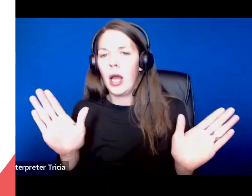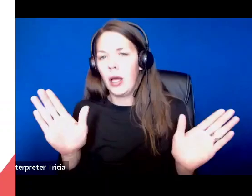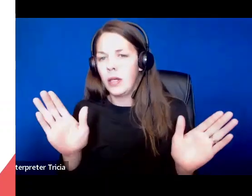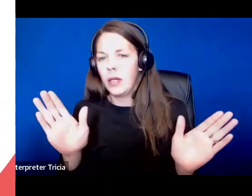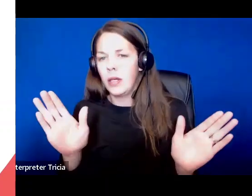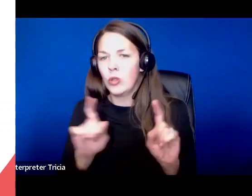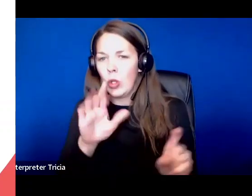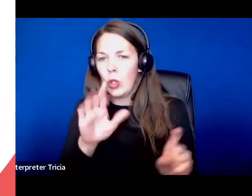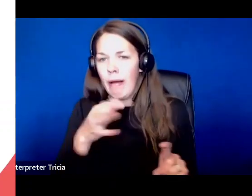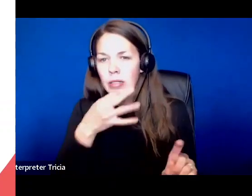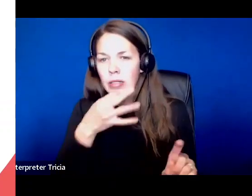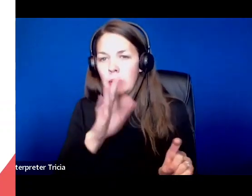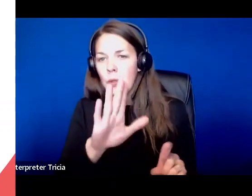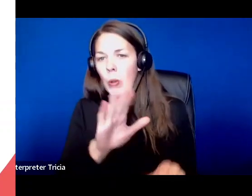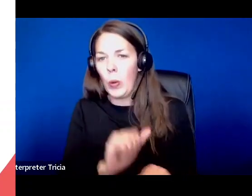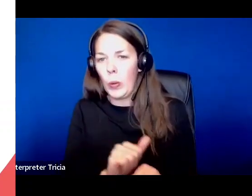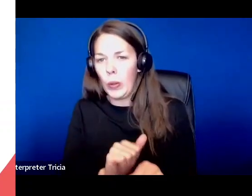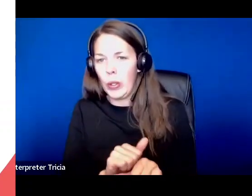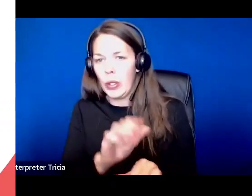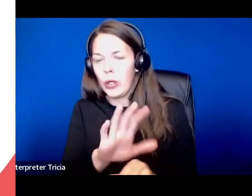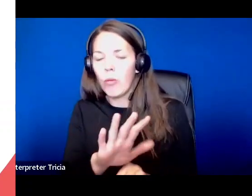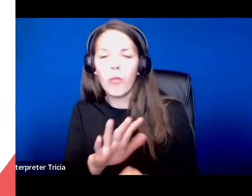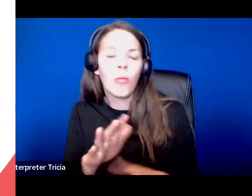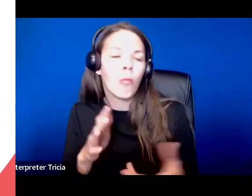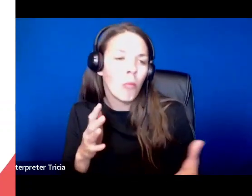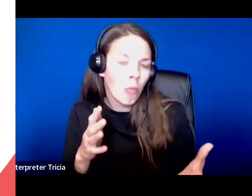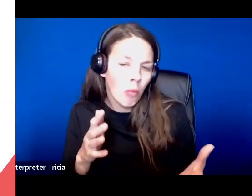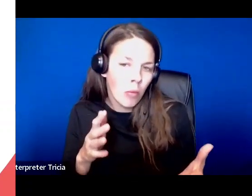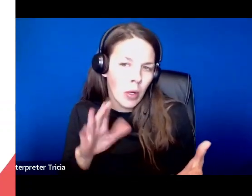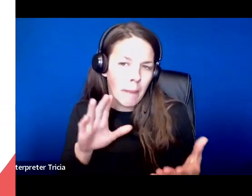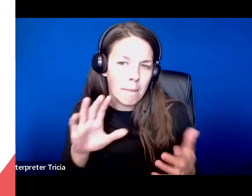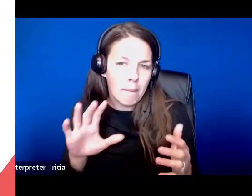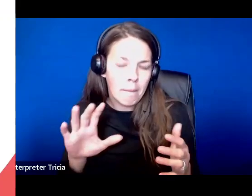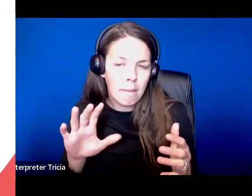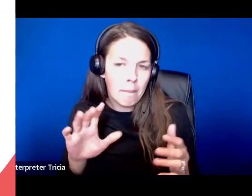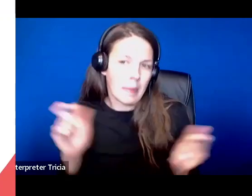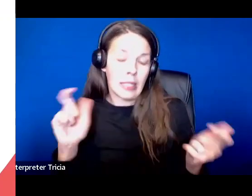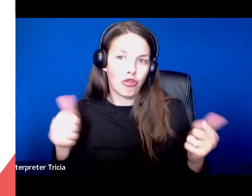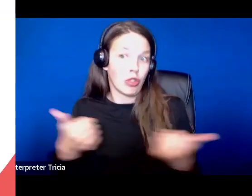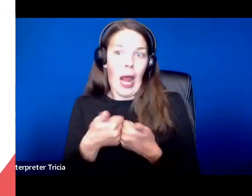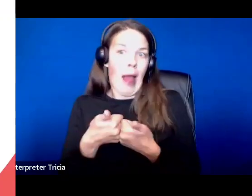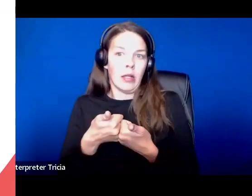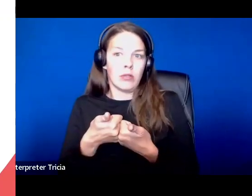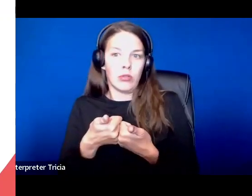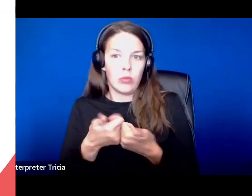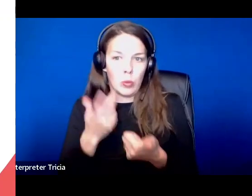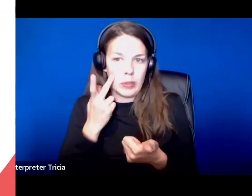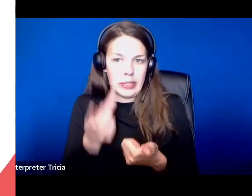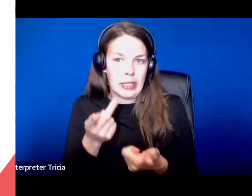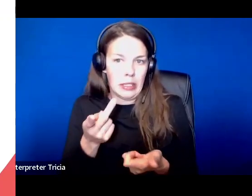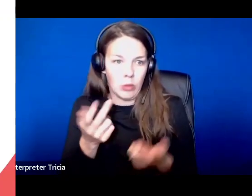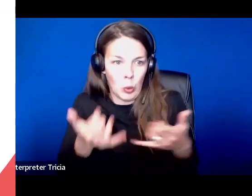expertise, with the work that you're doing, what is the biggest challenge that you're seeing in healthcare today?